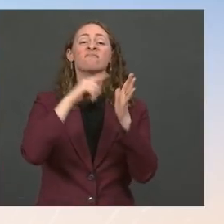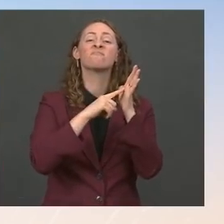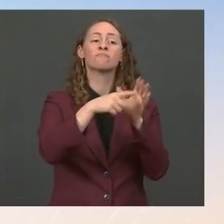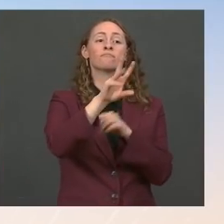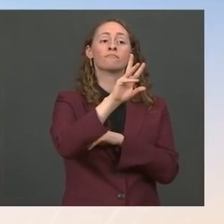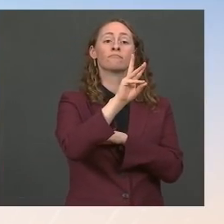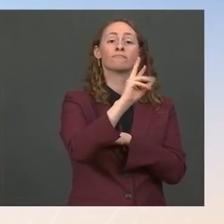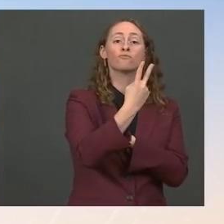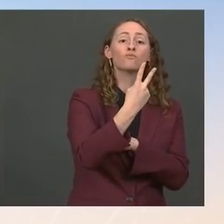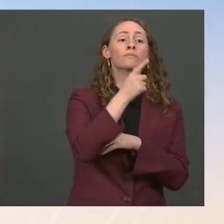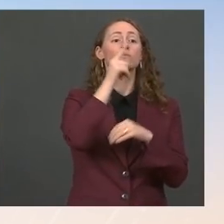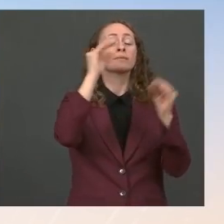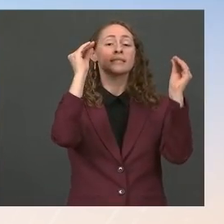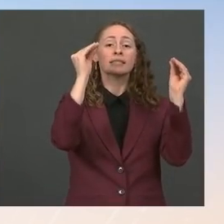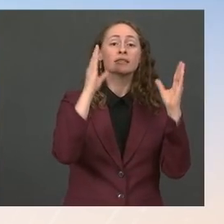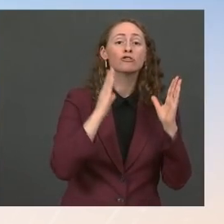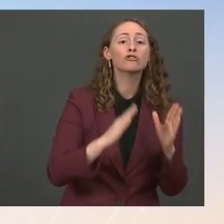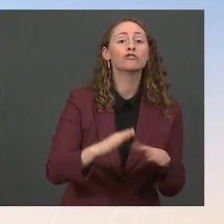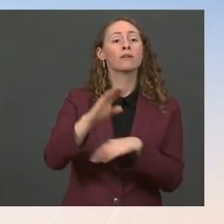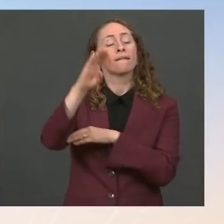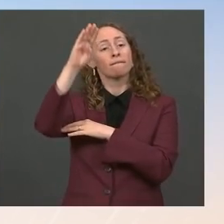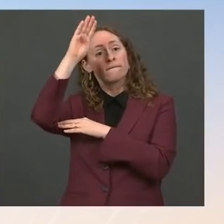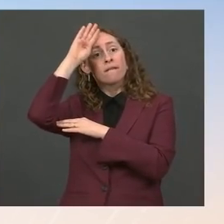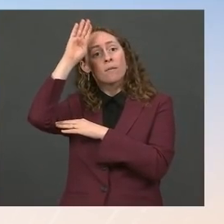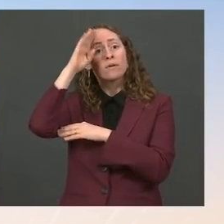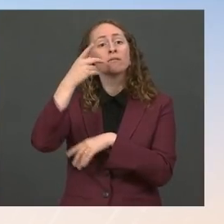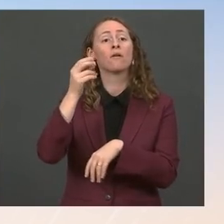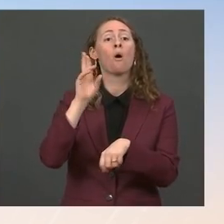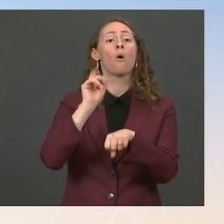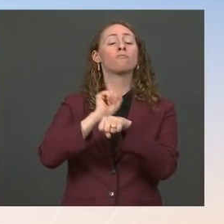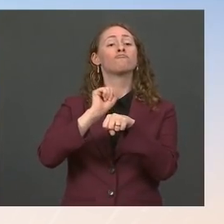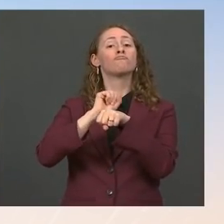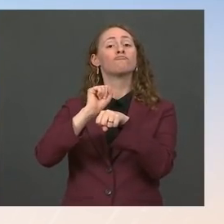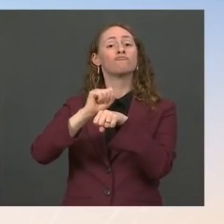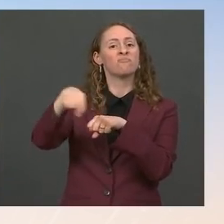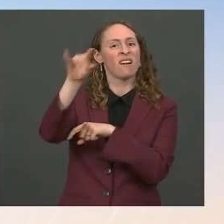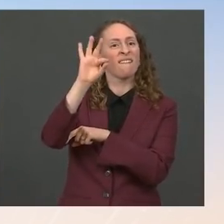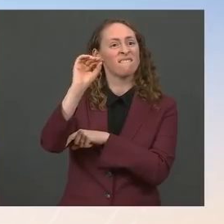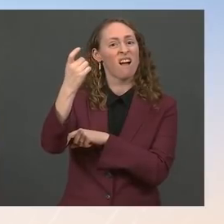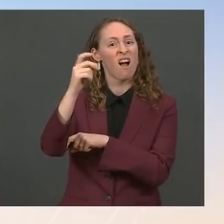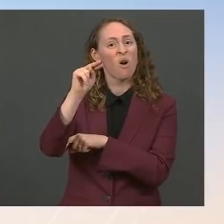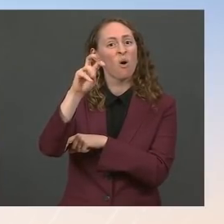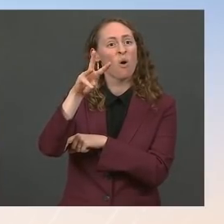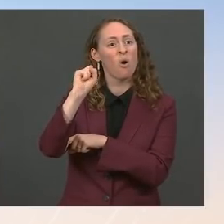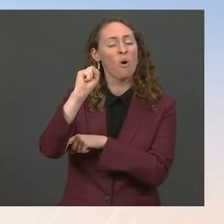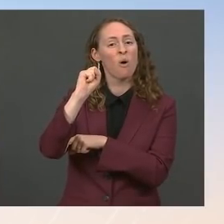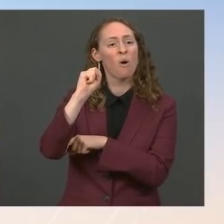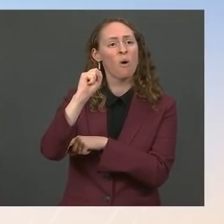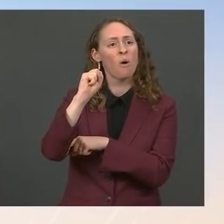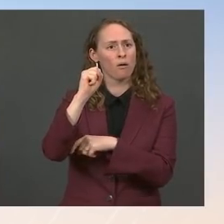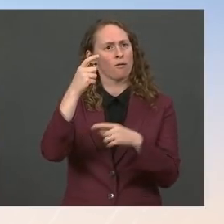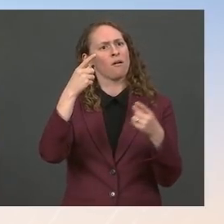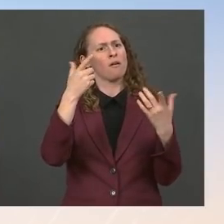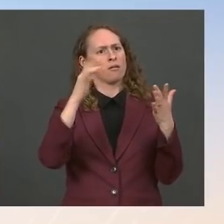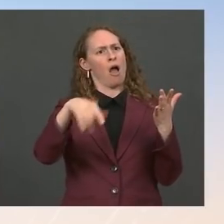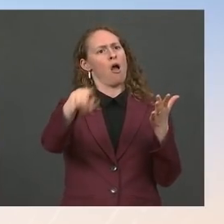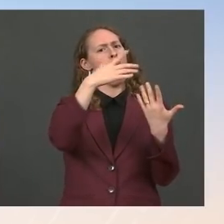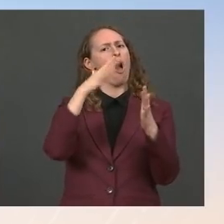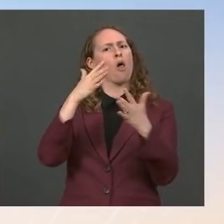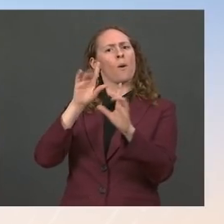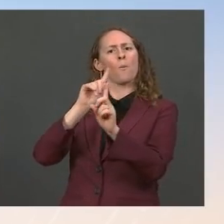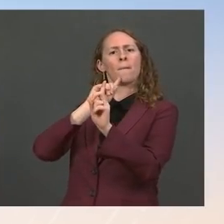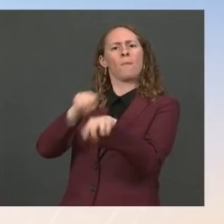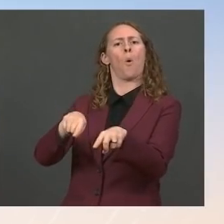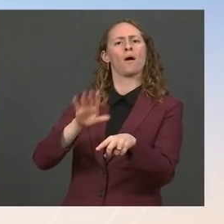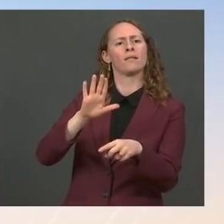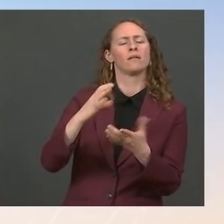at Fox News, anywhere where they may be getting a double W-2, that's not what we're talking about here. They're already reporting their income. We're talking about high